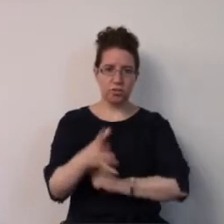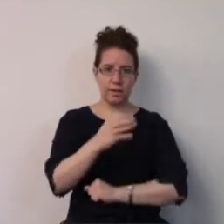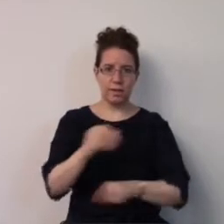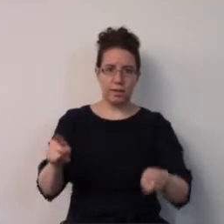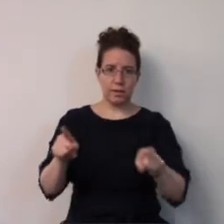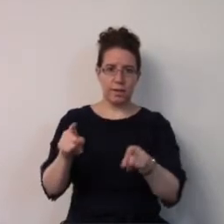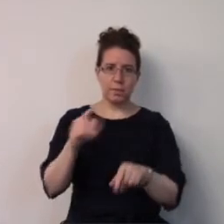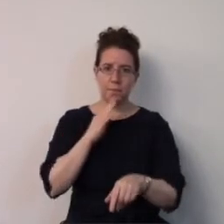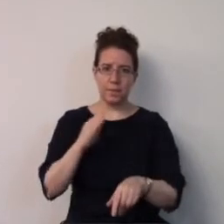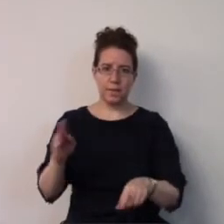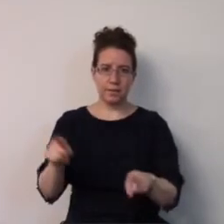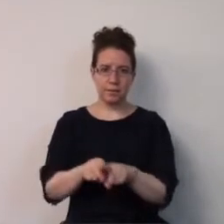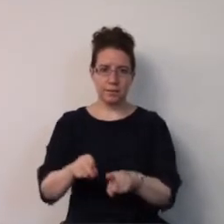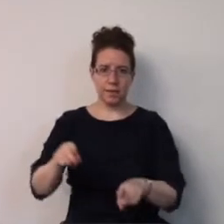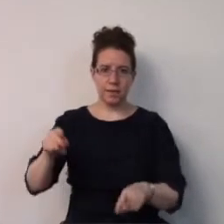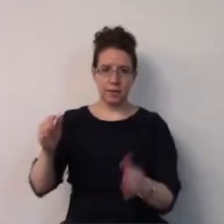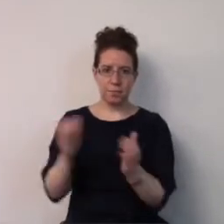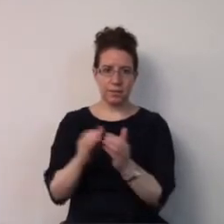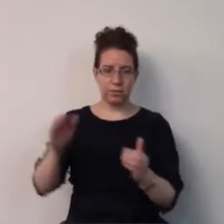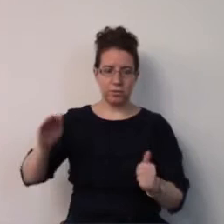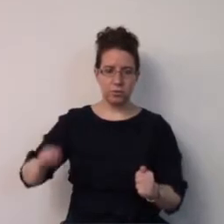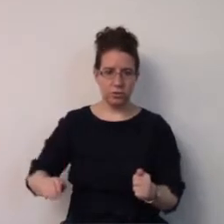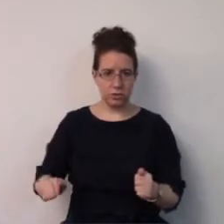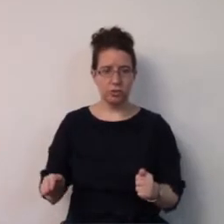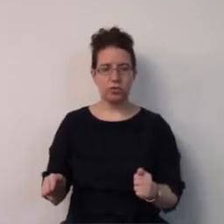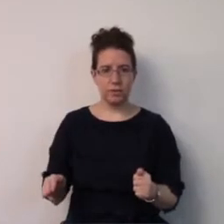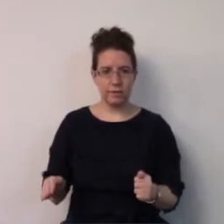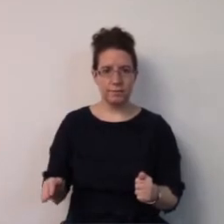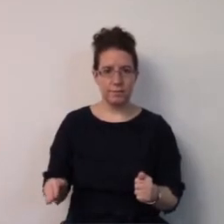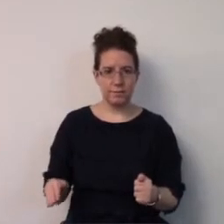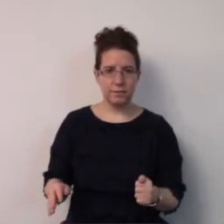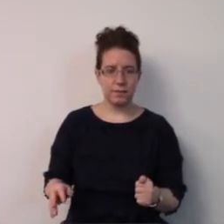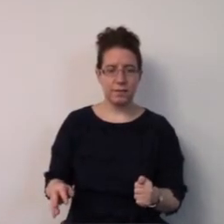good. Jesus, God said, you need to